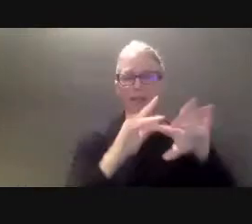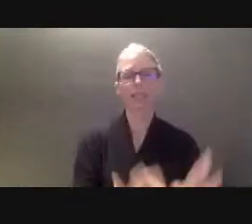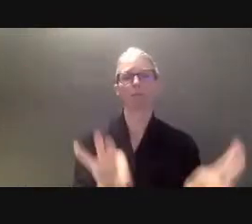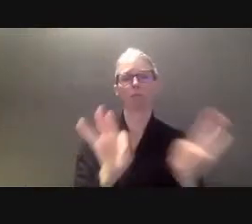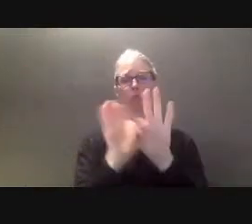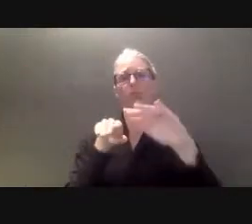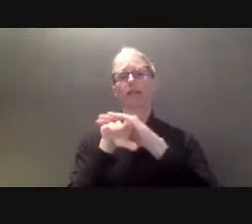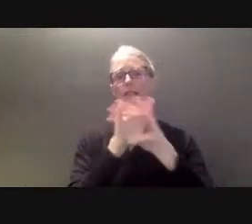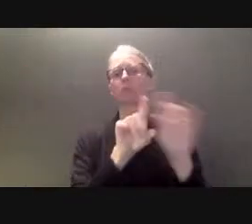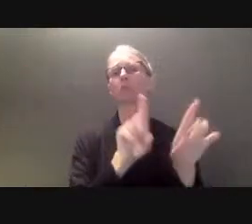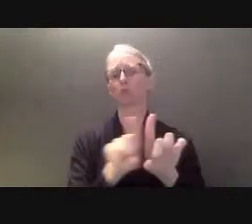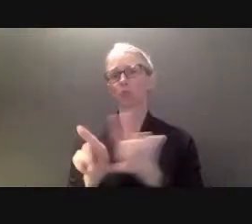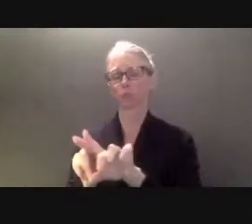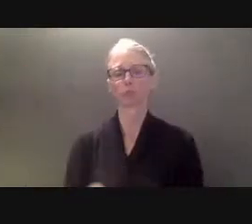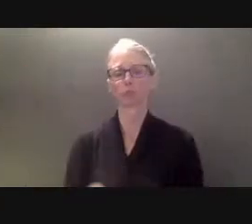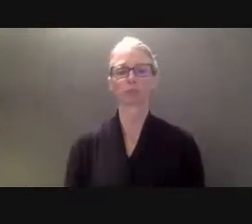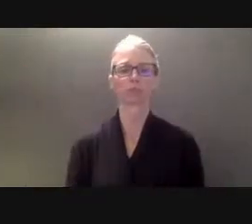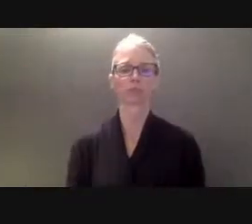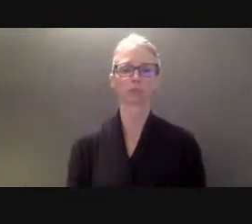buses.